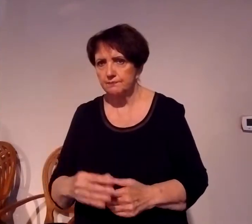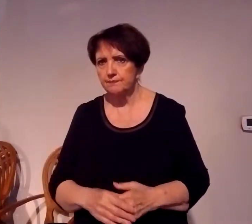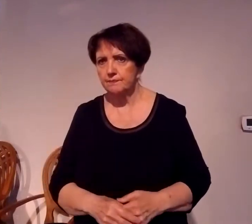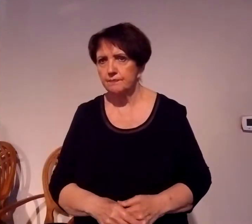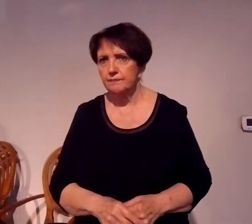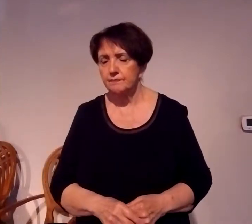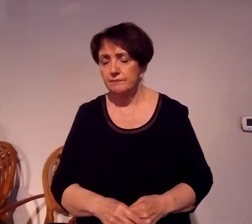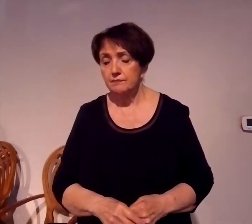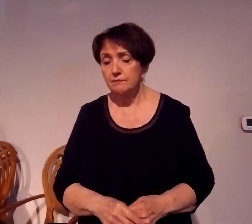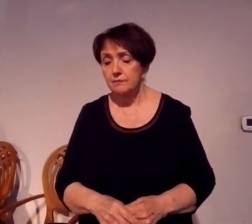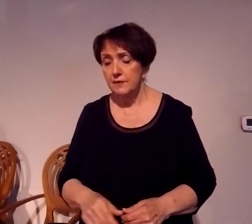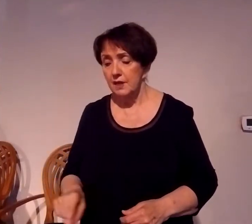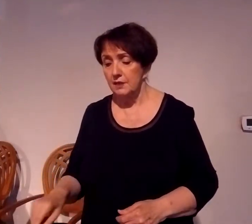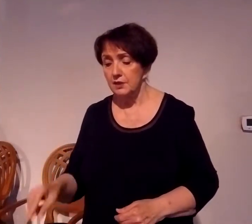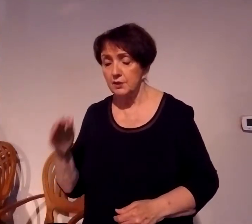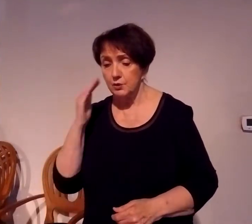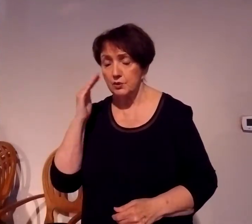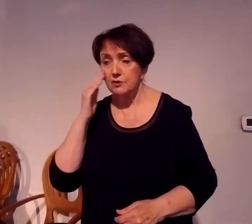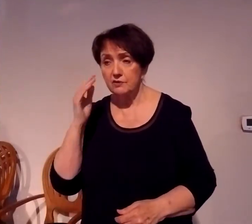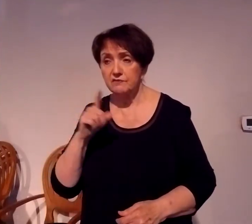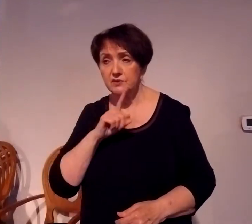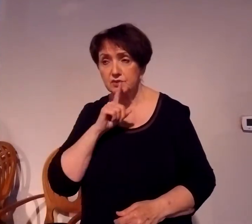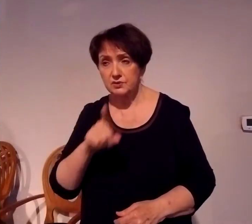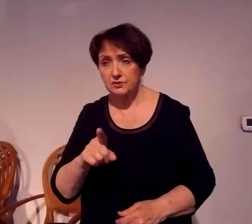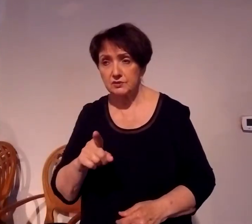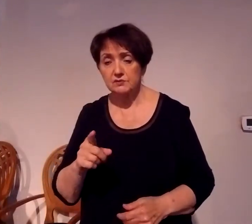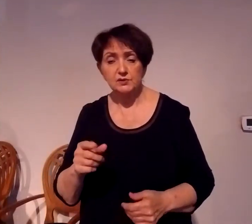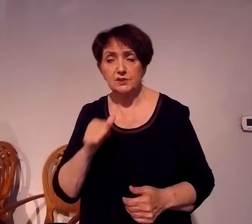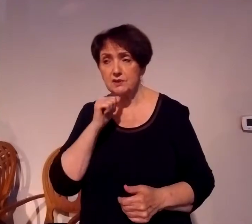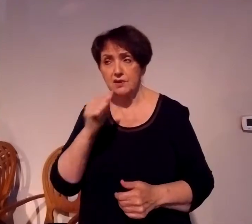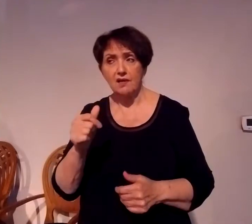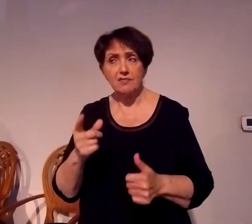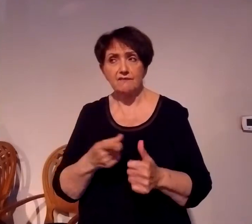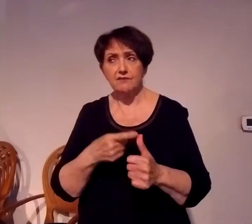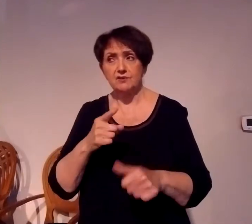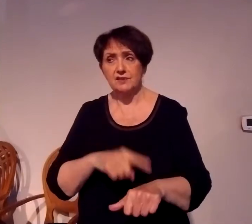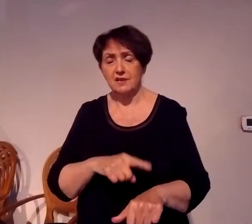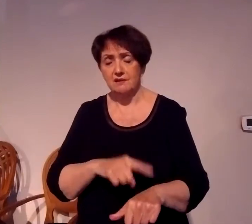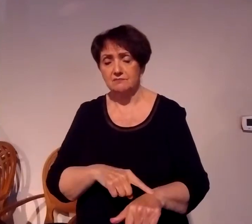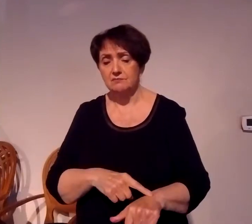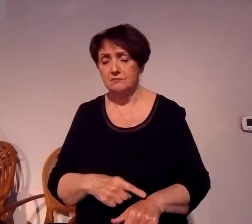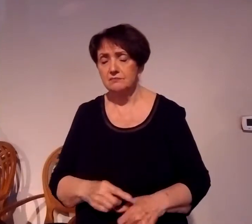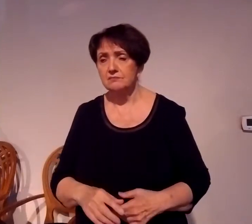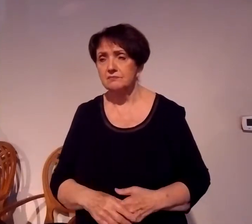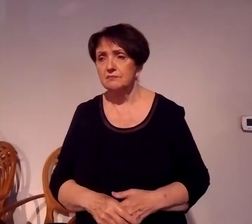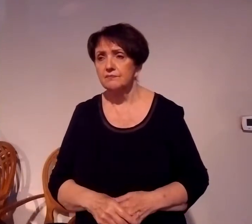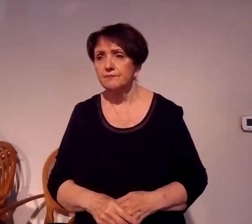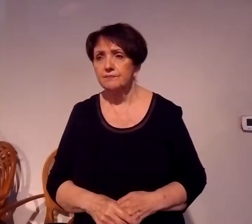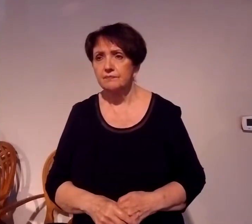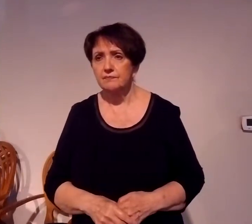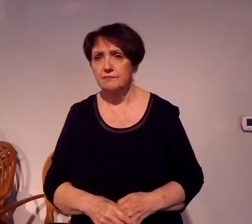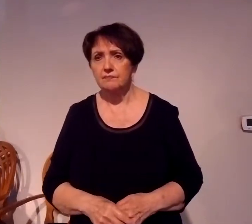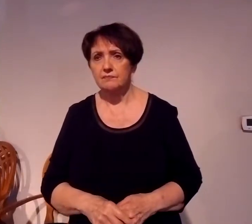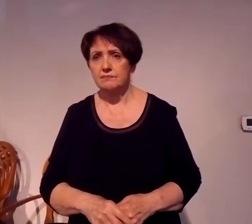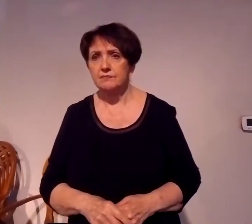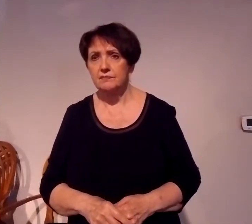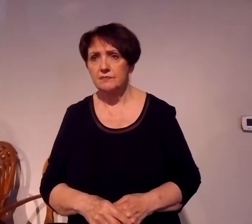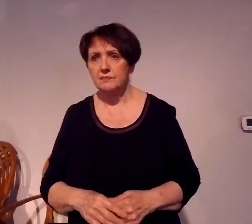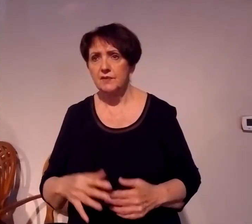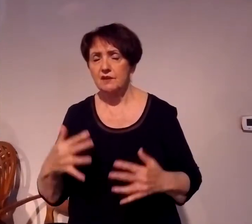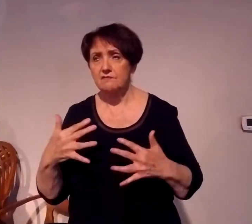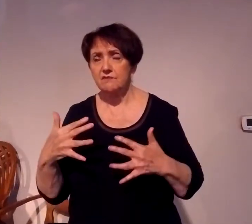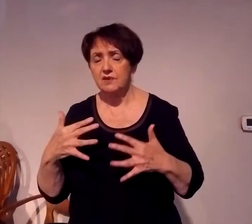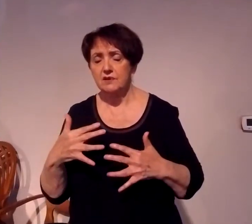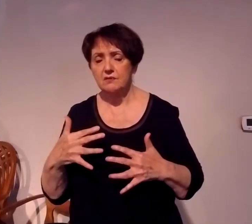And he knew that clearly this was not the first time she'd had this experience, because that fear was